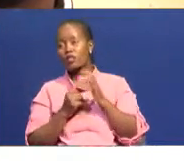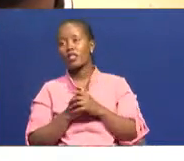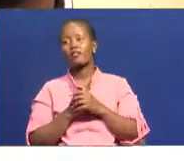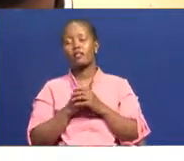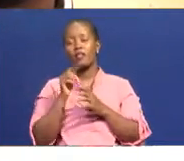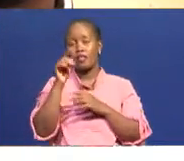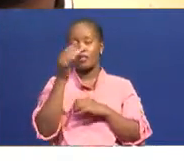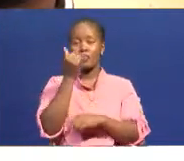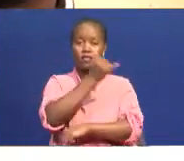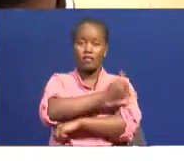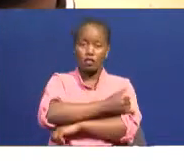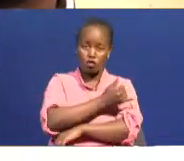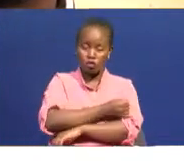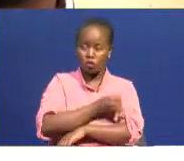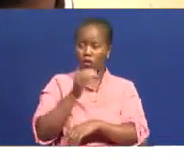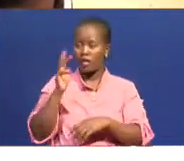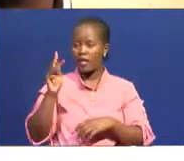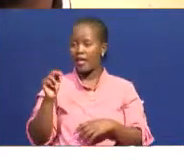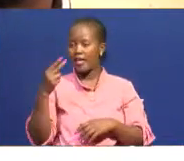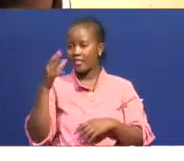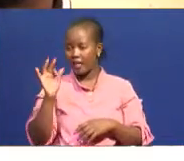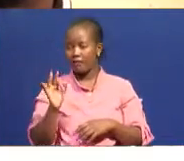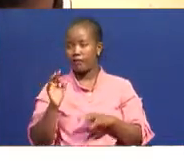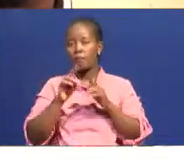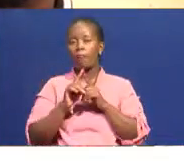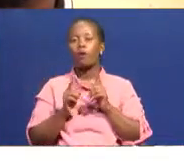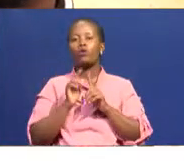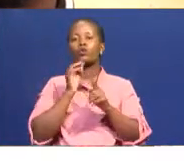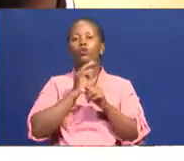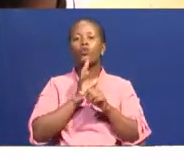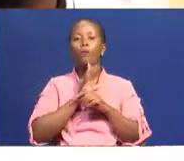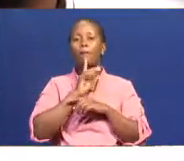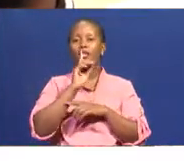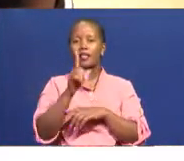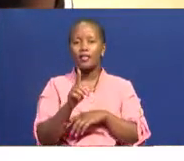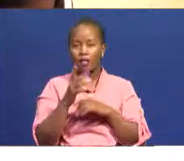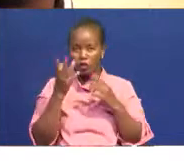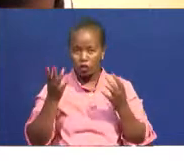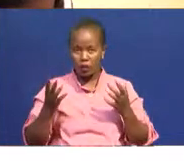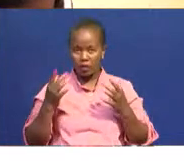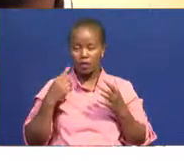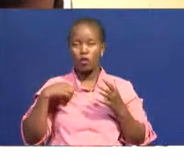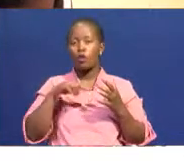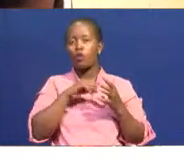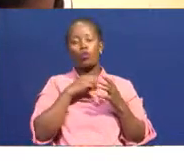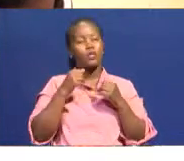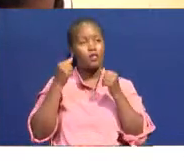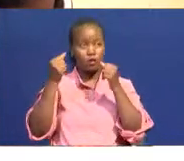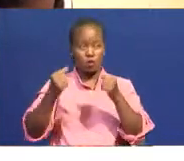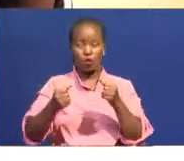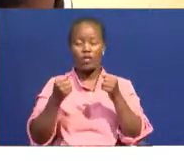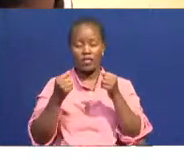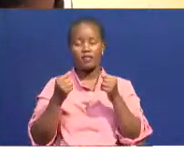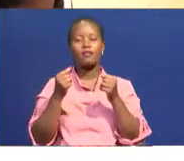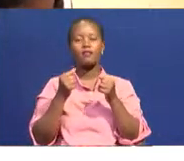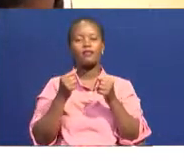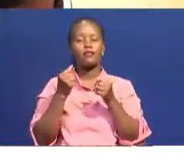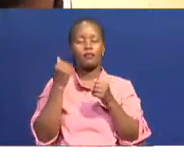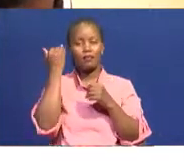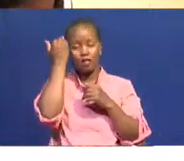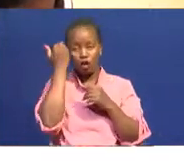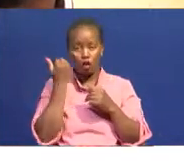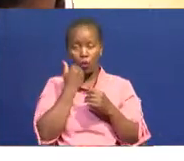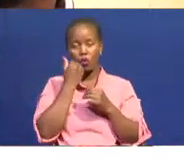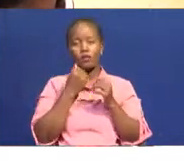that particular institution, and we'll ensure that we firmly prosecute this matter to ensure that he's